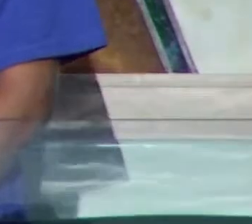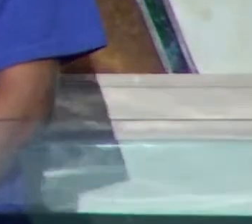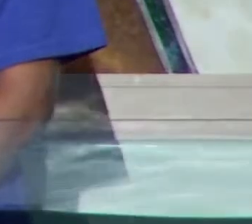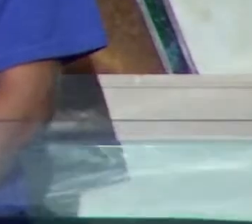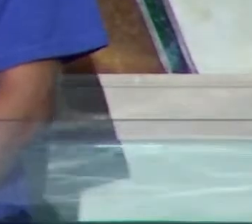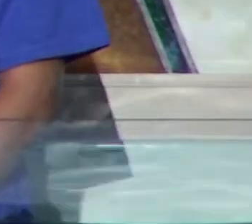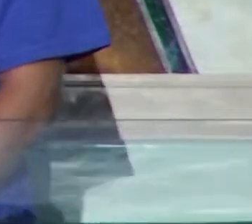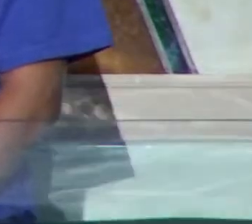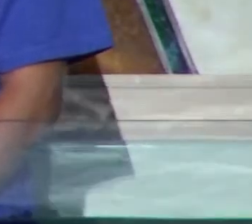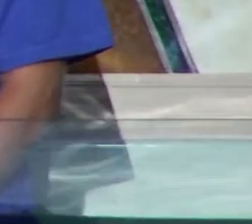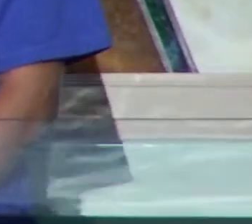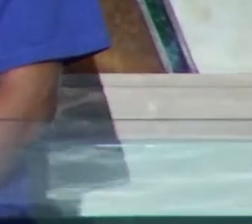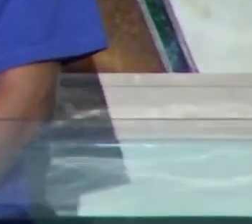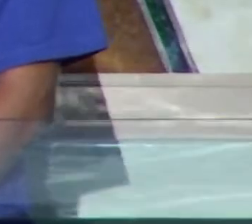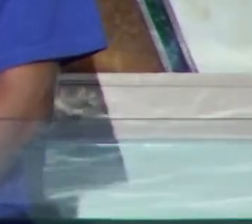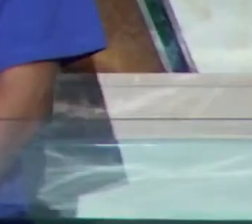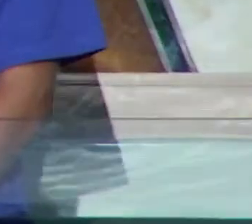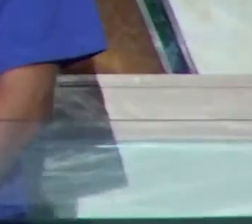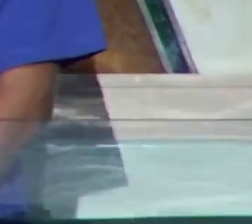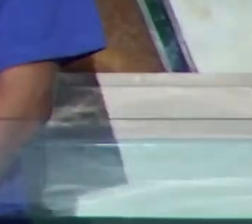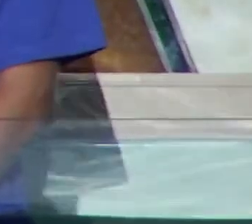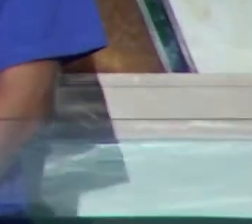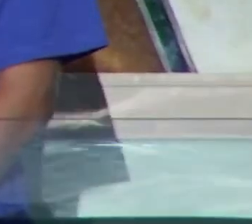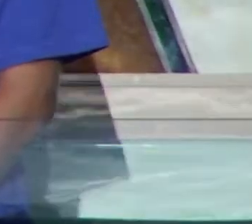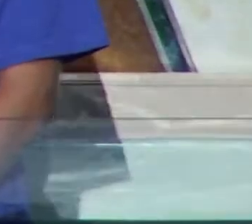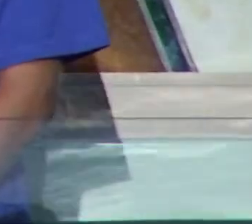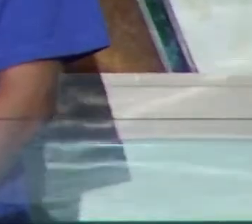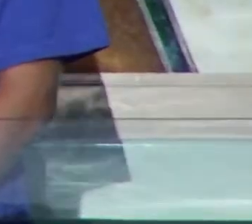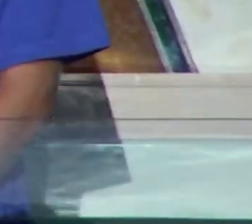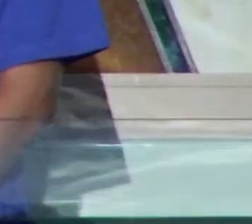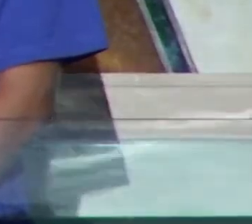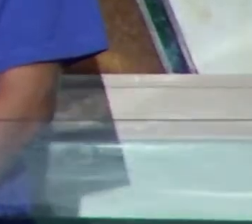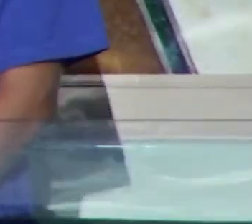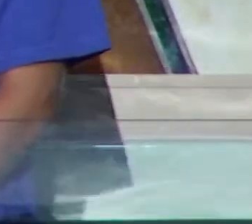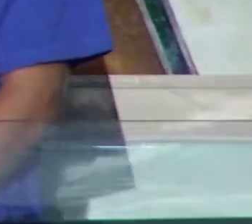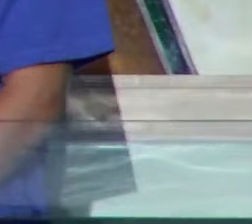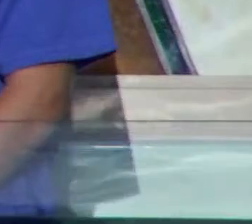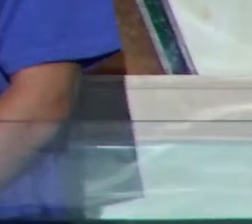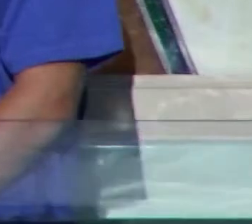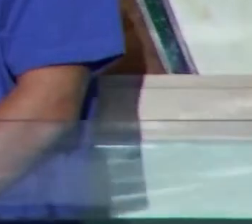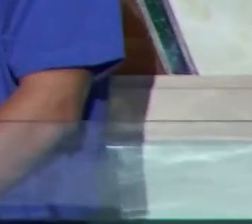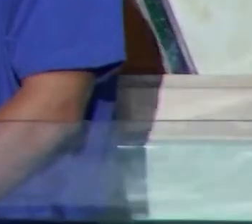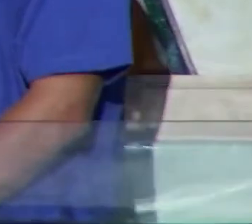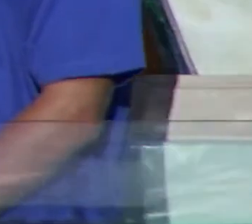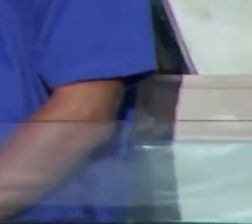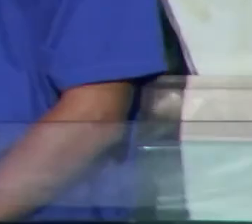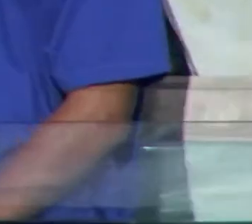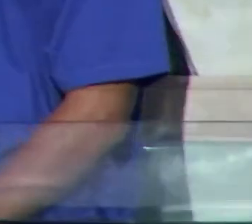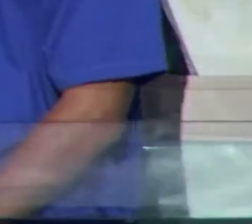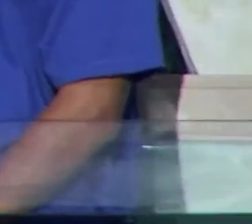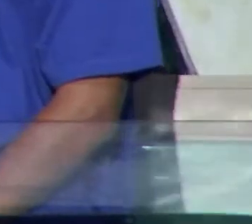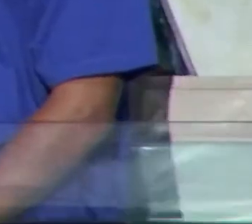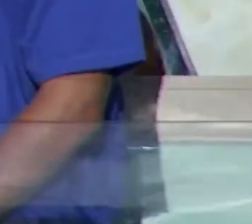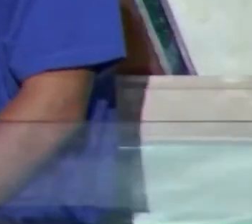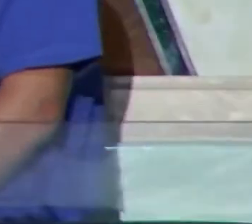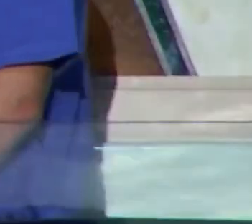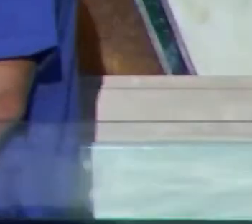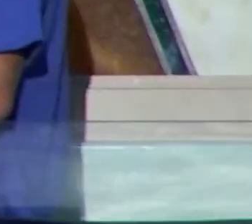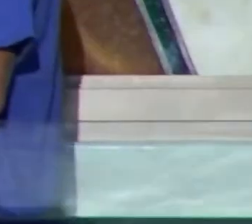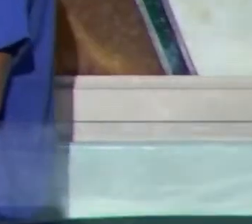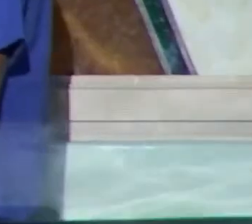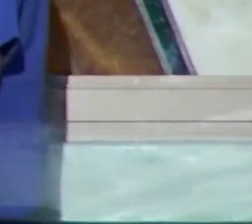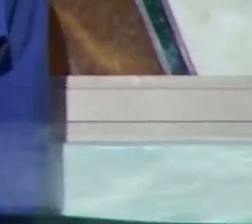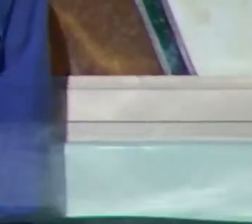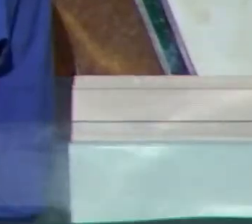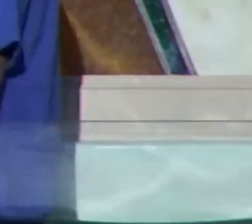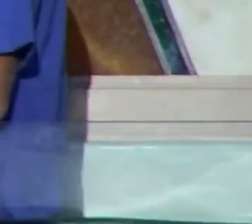steps of obedience has been incredible. And so I have a question for you. Do you believe that Christ died on the cross